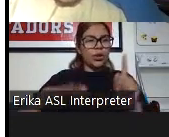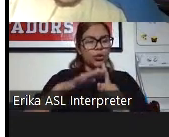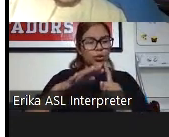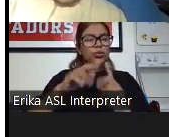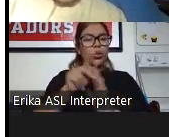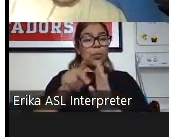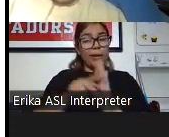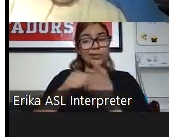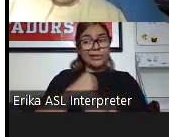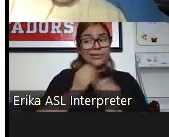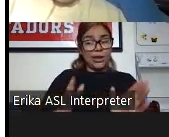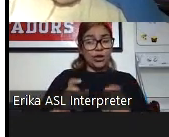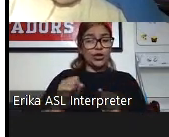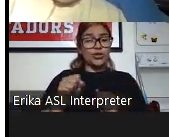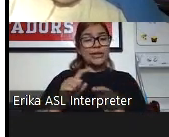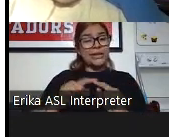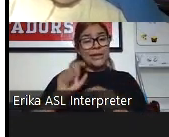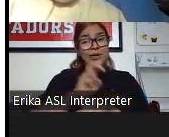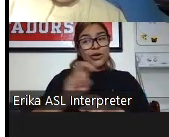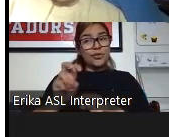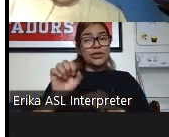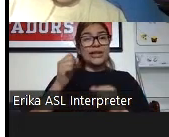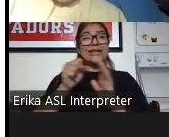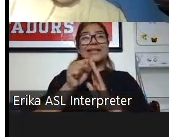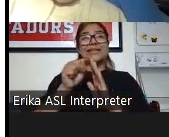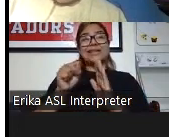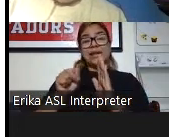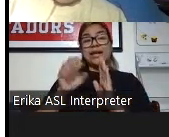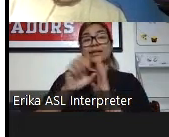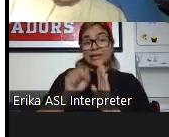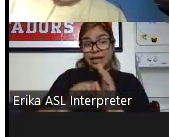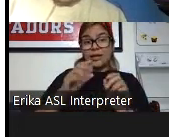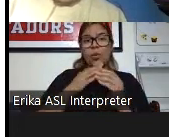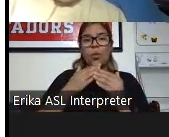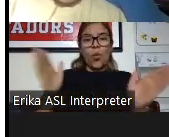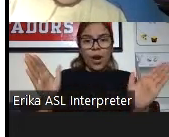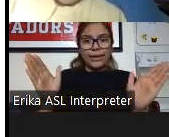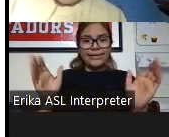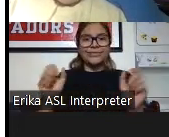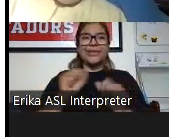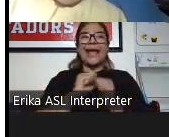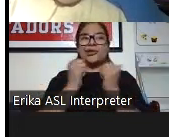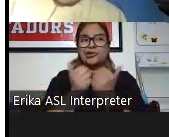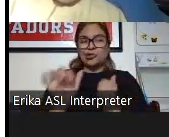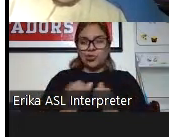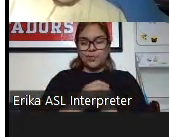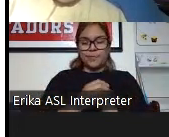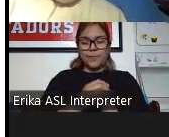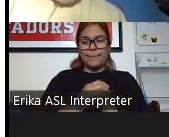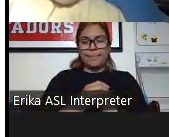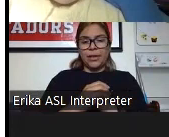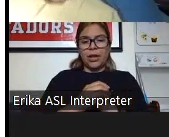and transportation providers and statewide agencies. We want to ensure the voices of people